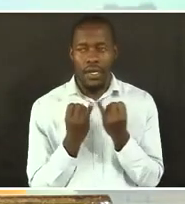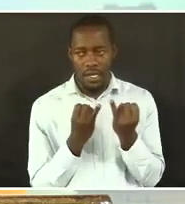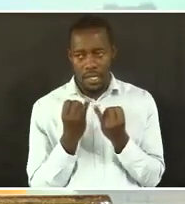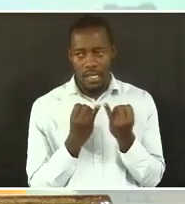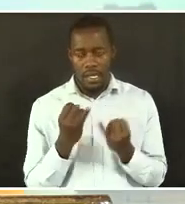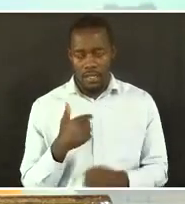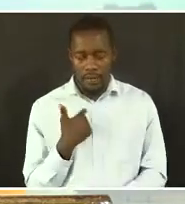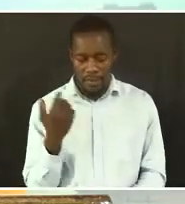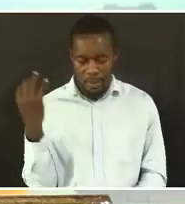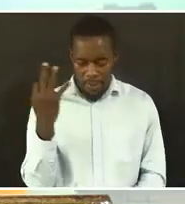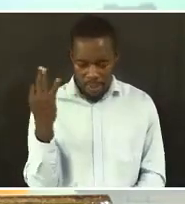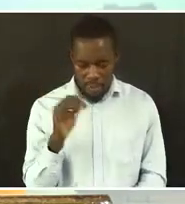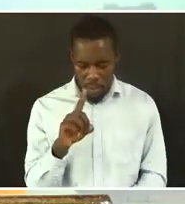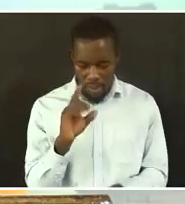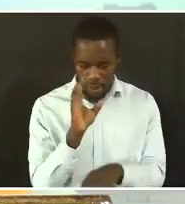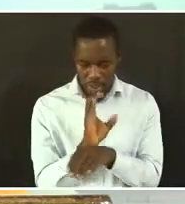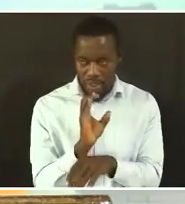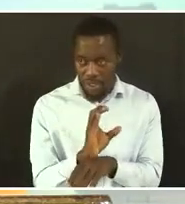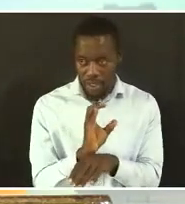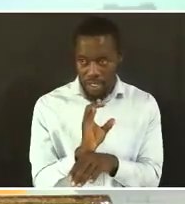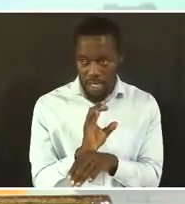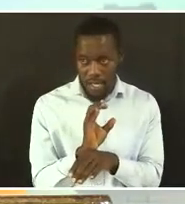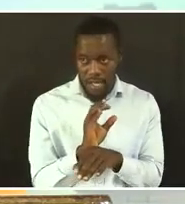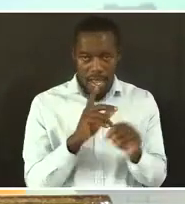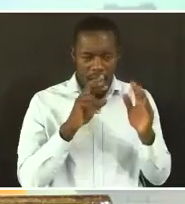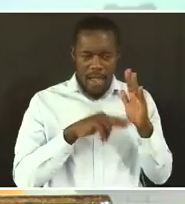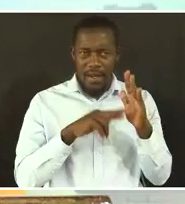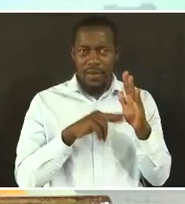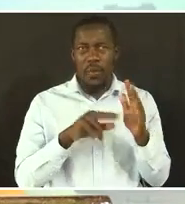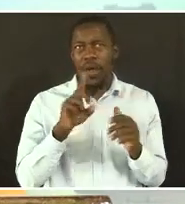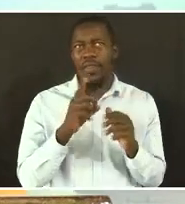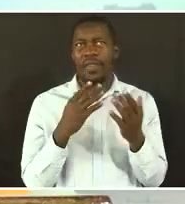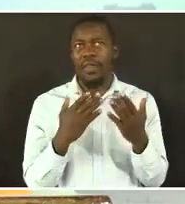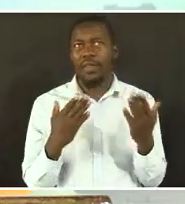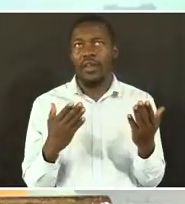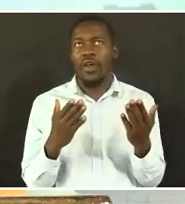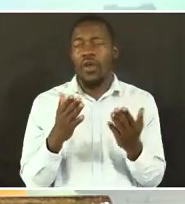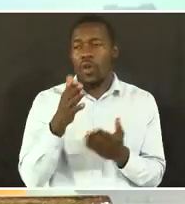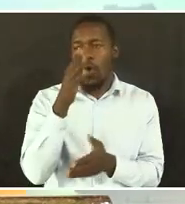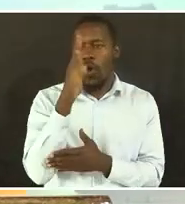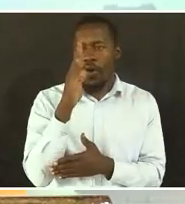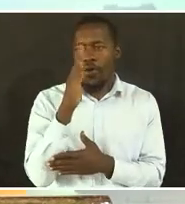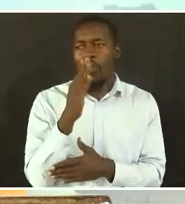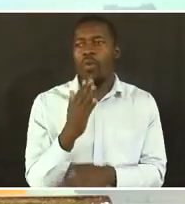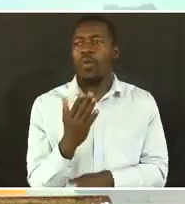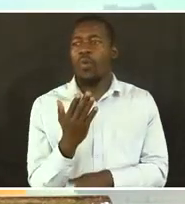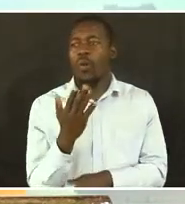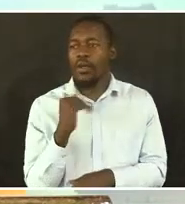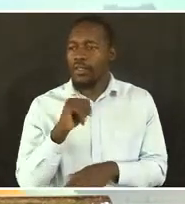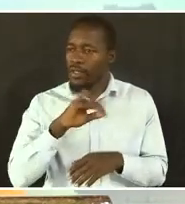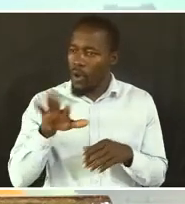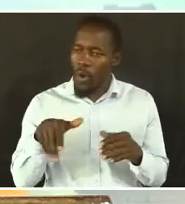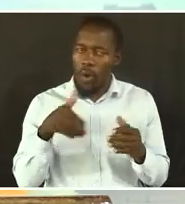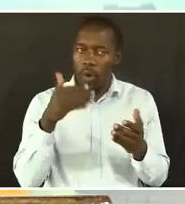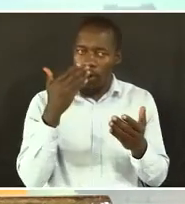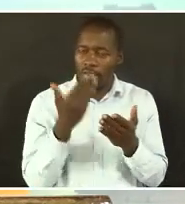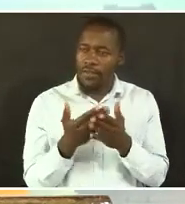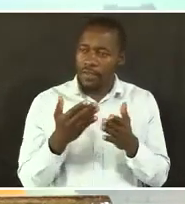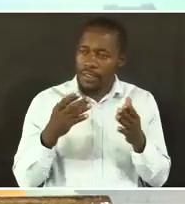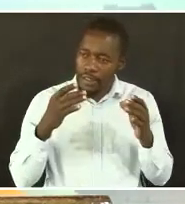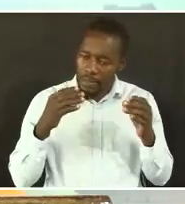quotation that was saying that God wishes that we could devise every means necessary to reach